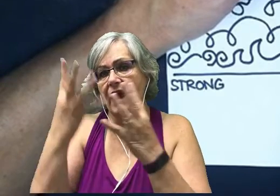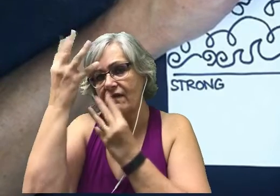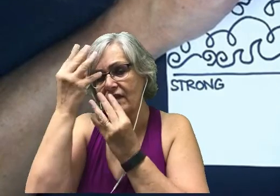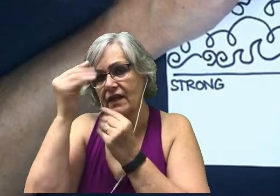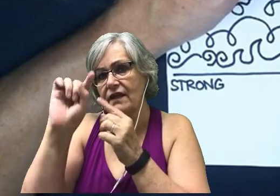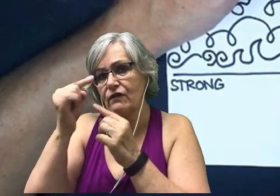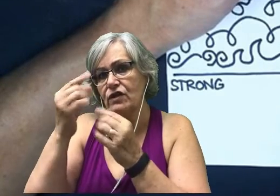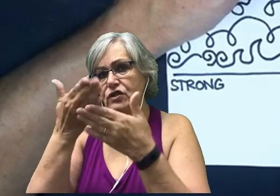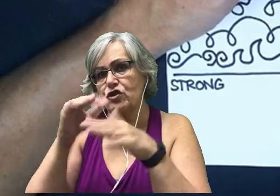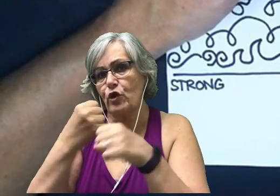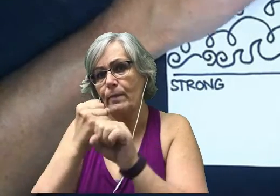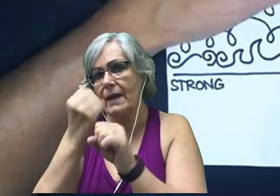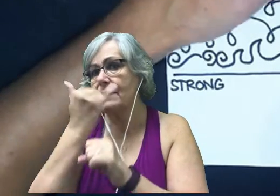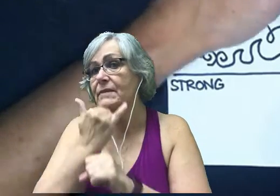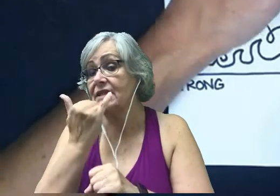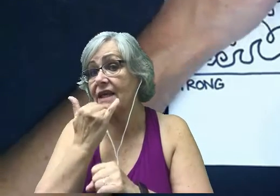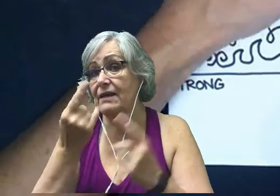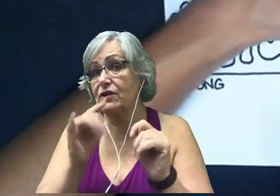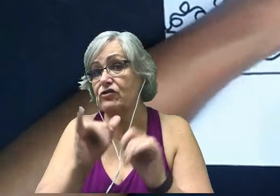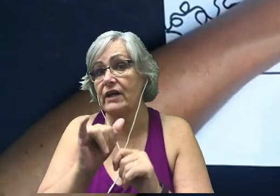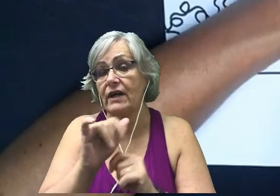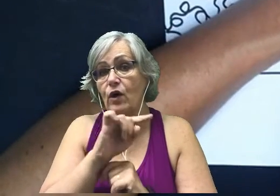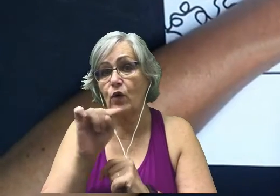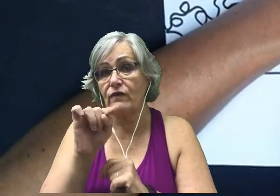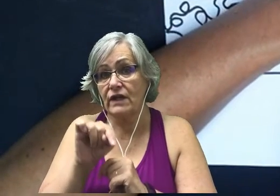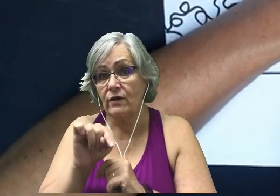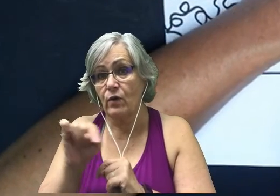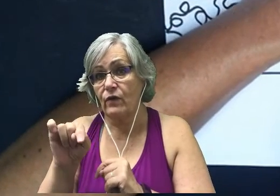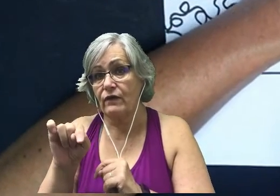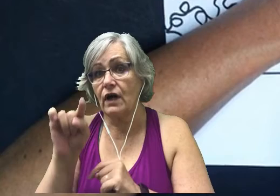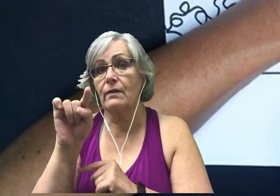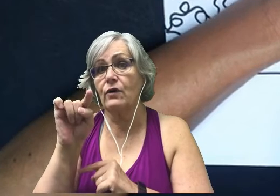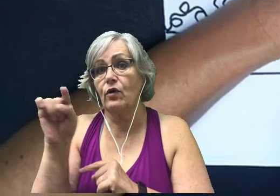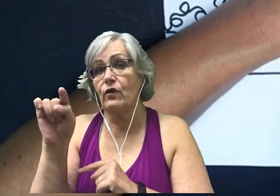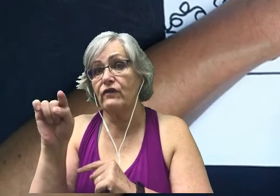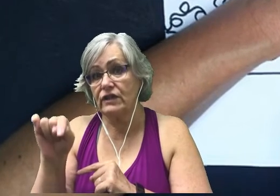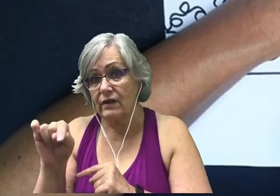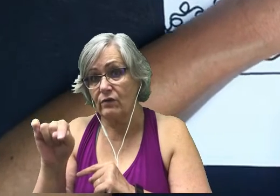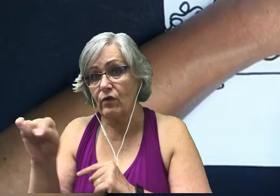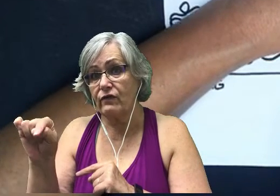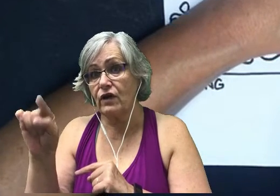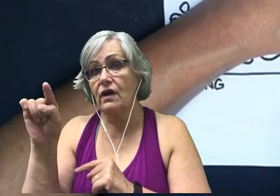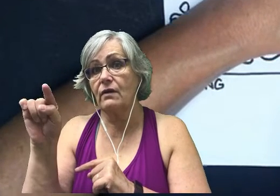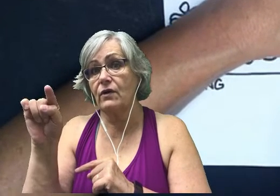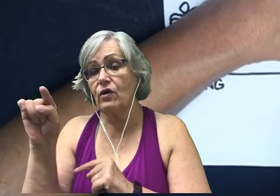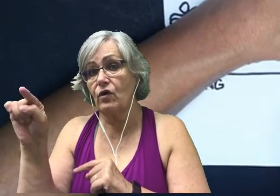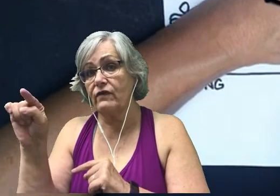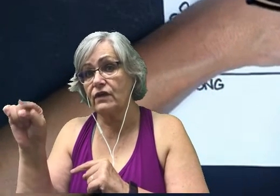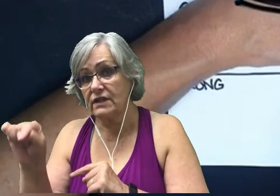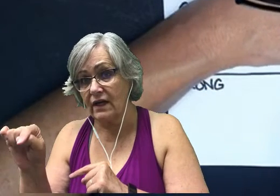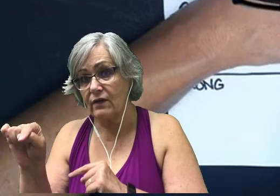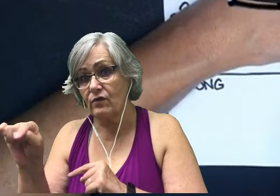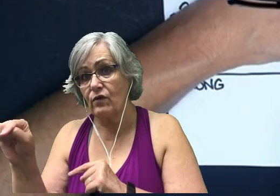that I don't make any mistakes. I'm going to try that one. Over, down, over, up. Over,